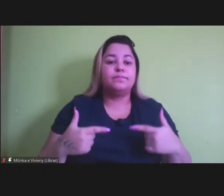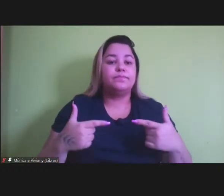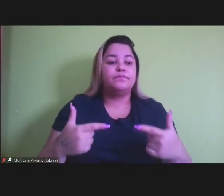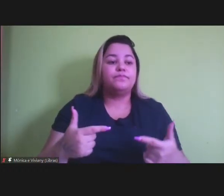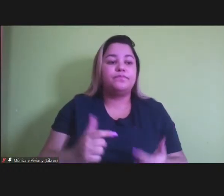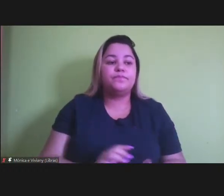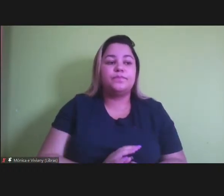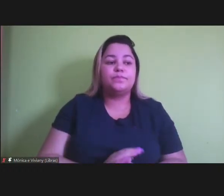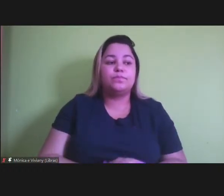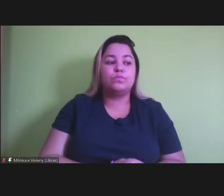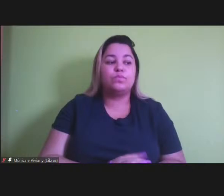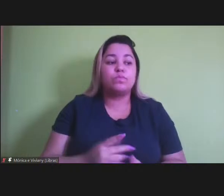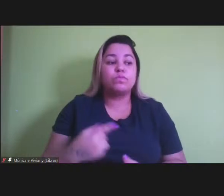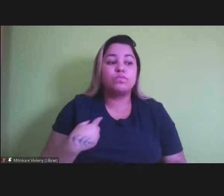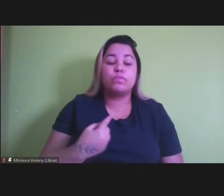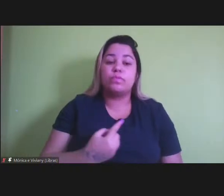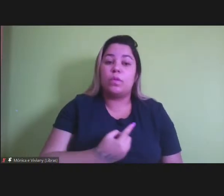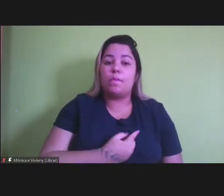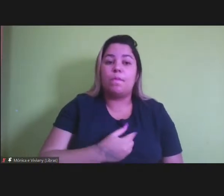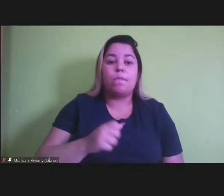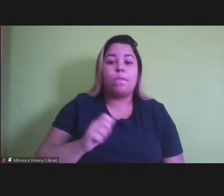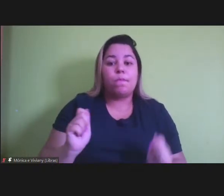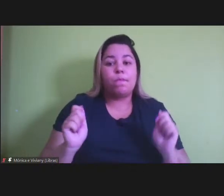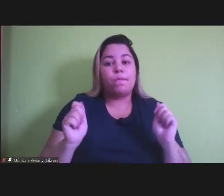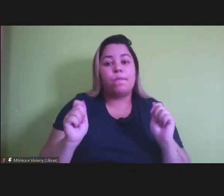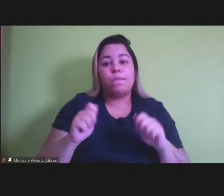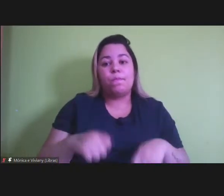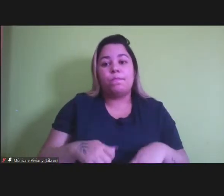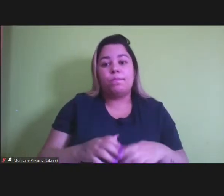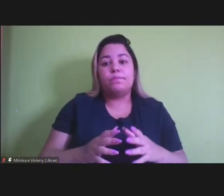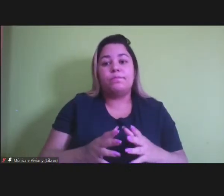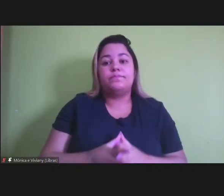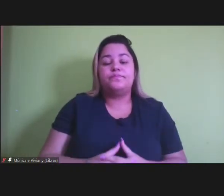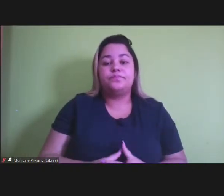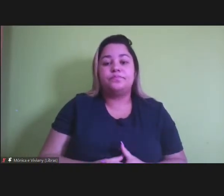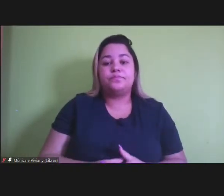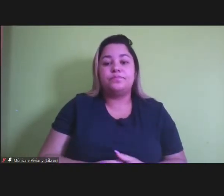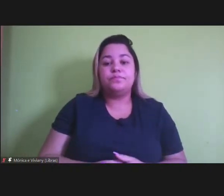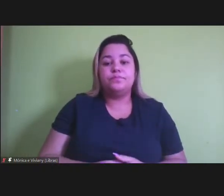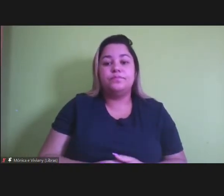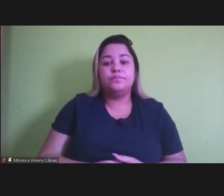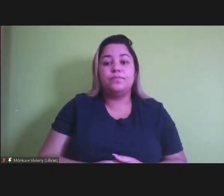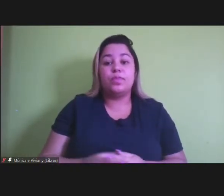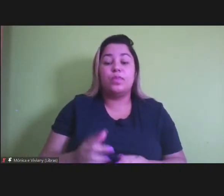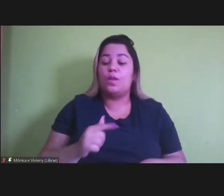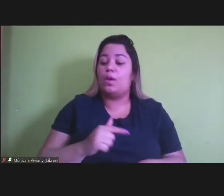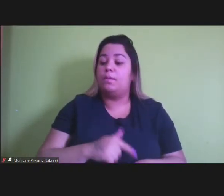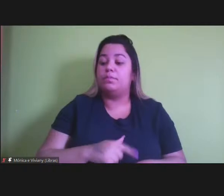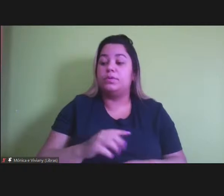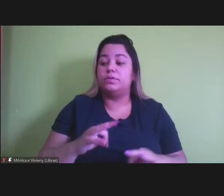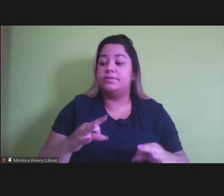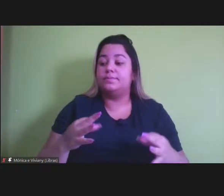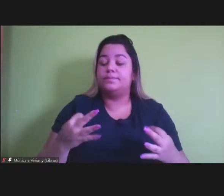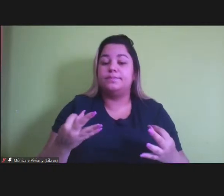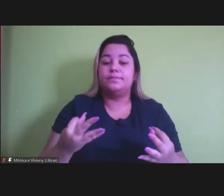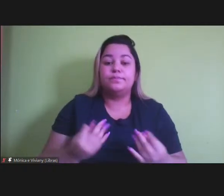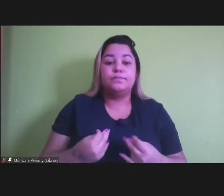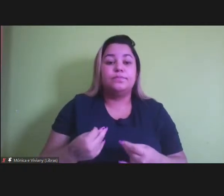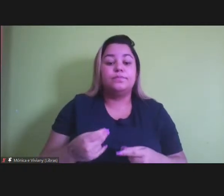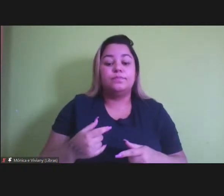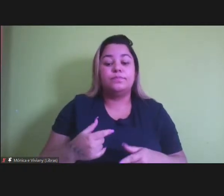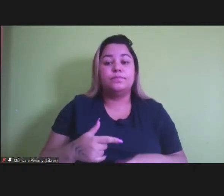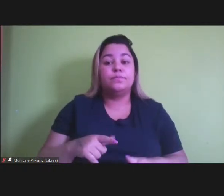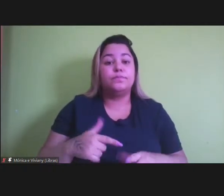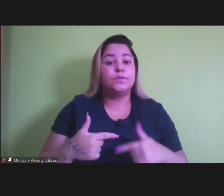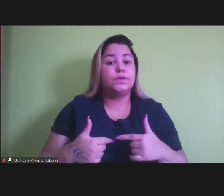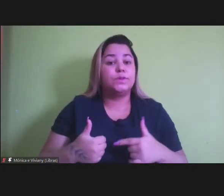challenge and that we need, I say, as nutritionists, all the time, we need to